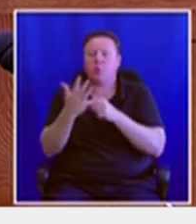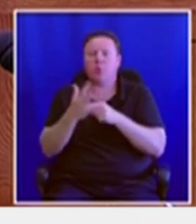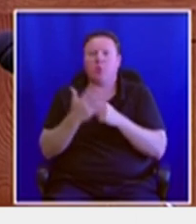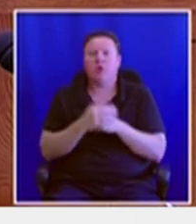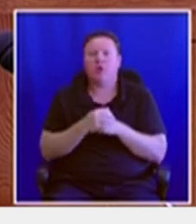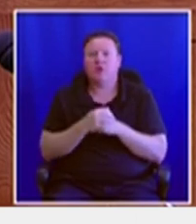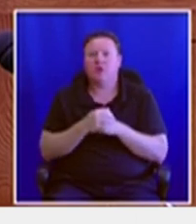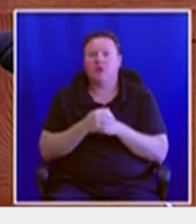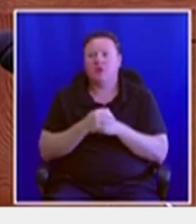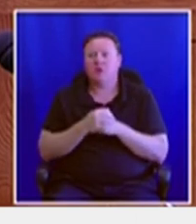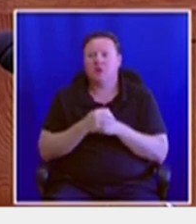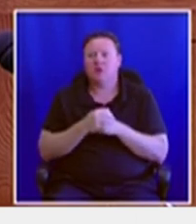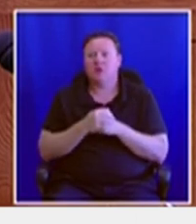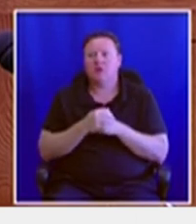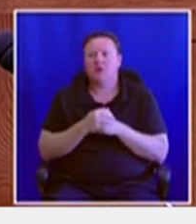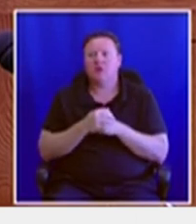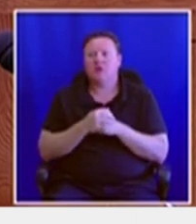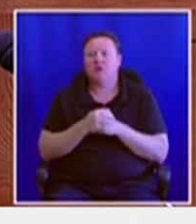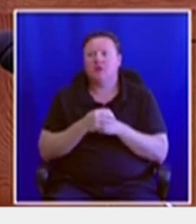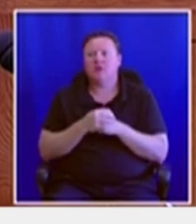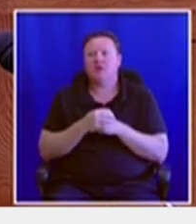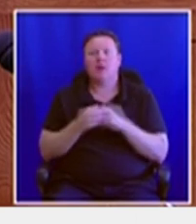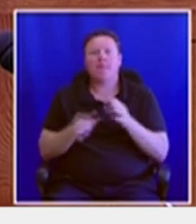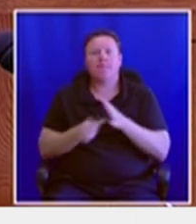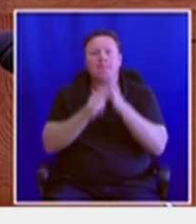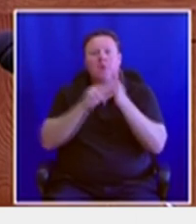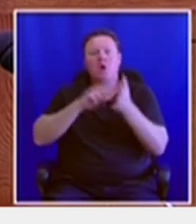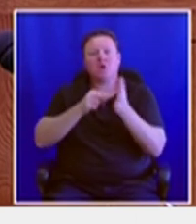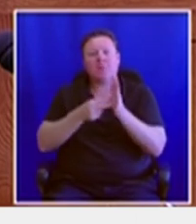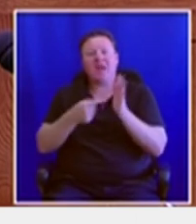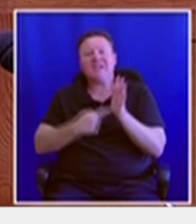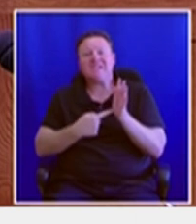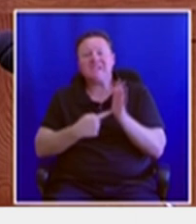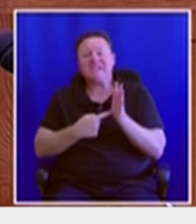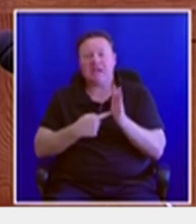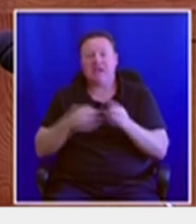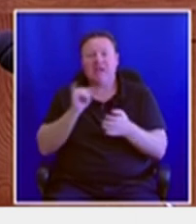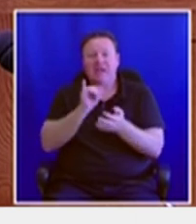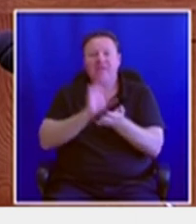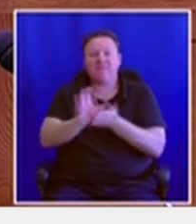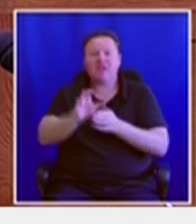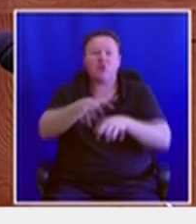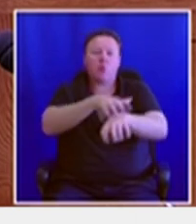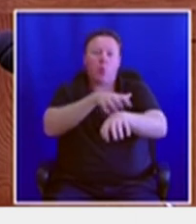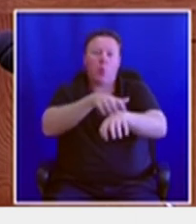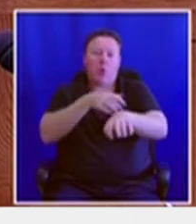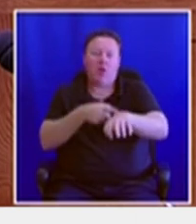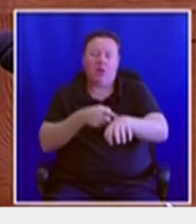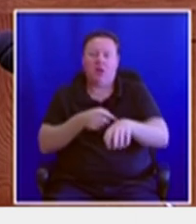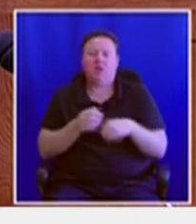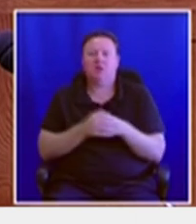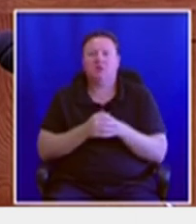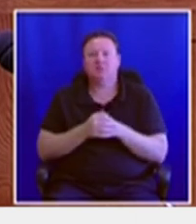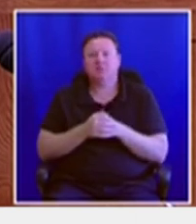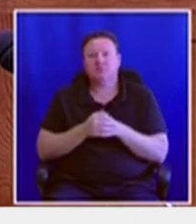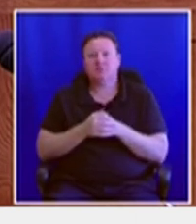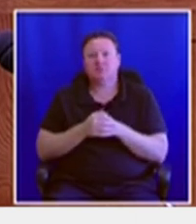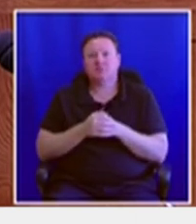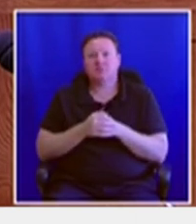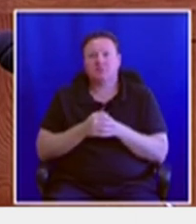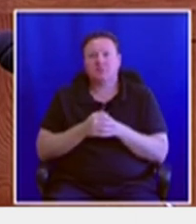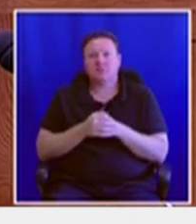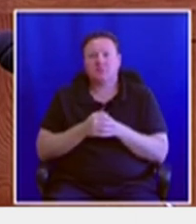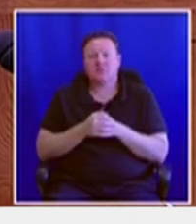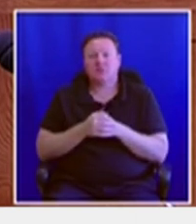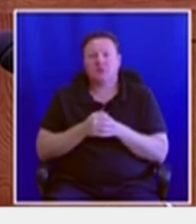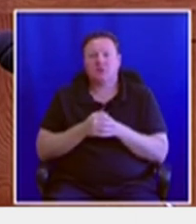the Invest Rural Master Plan. We welcome the plan's focus on converting rural